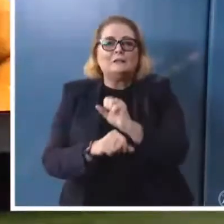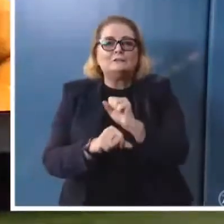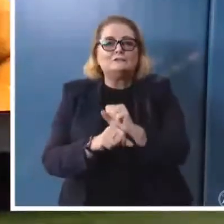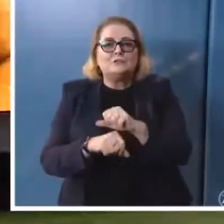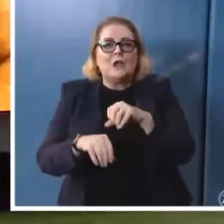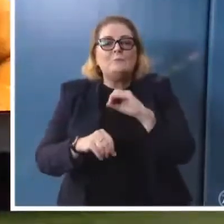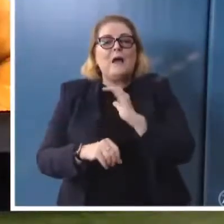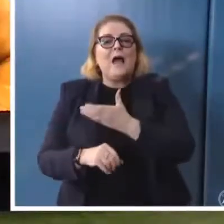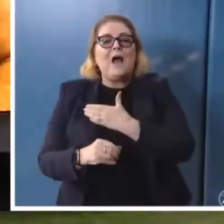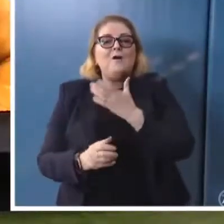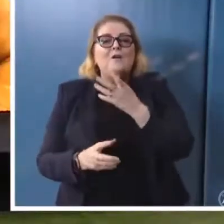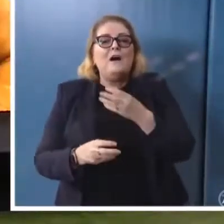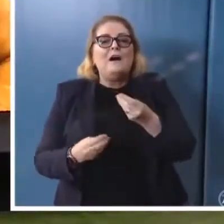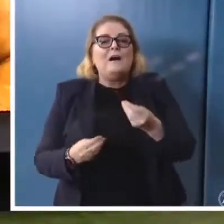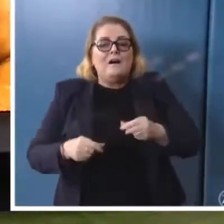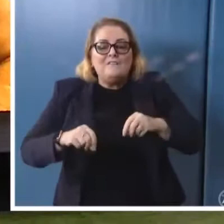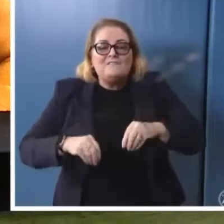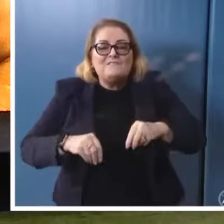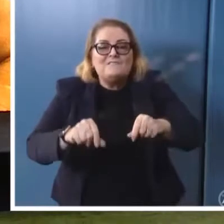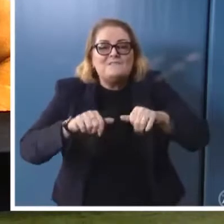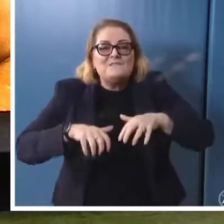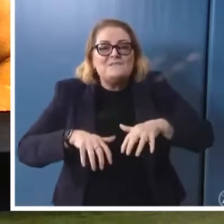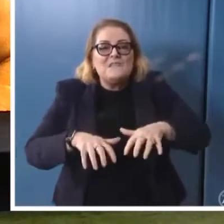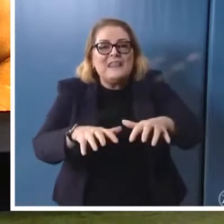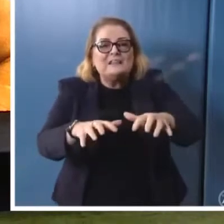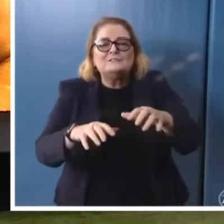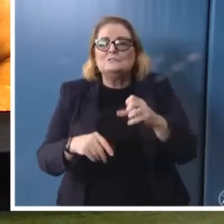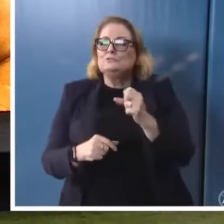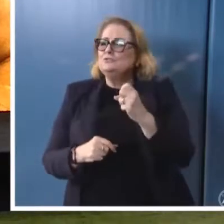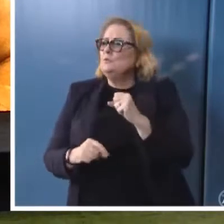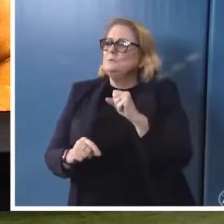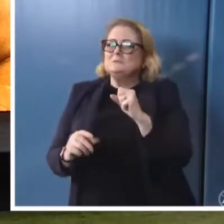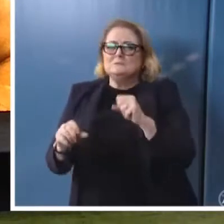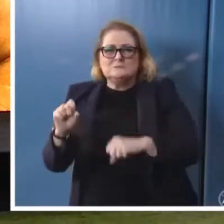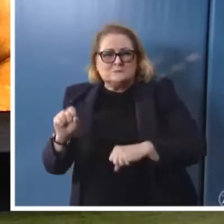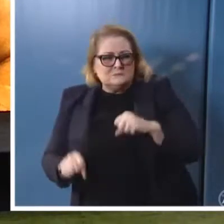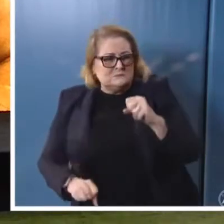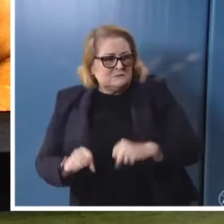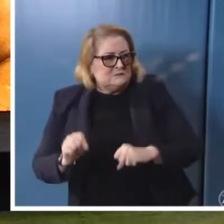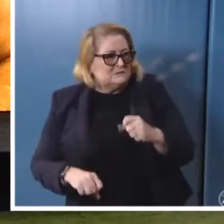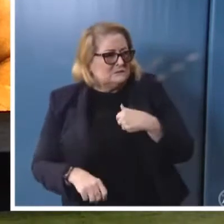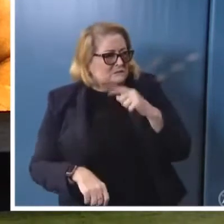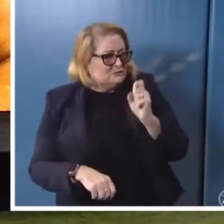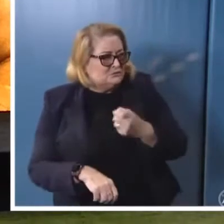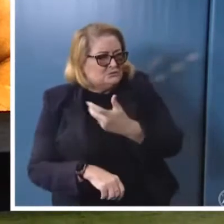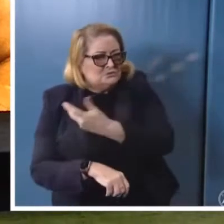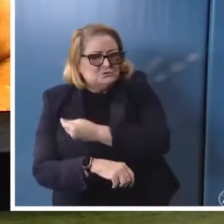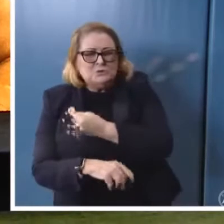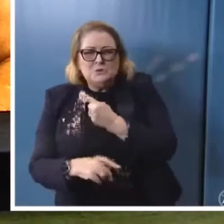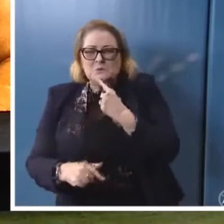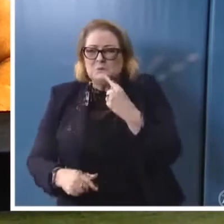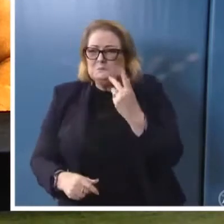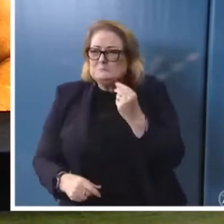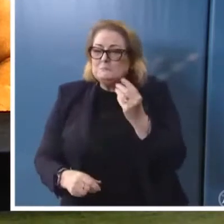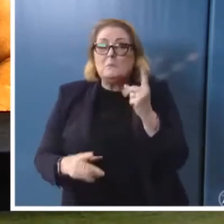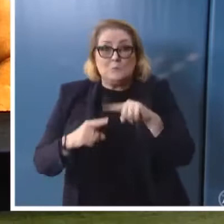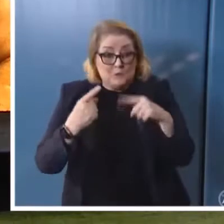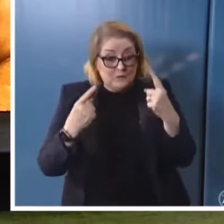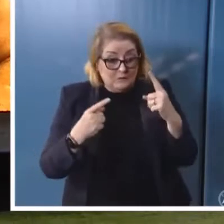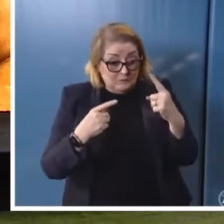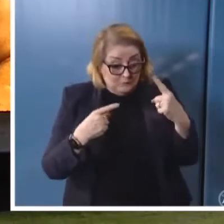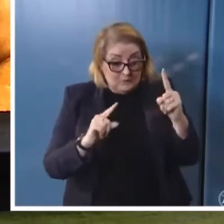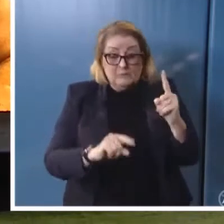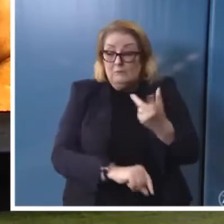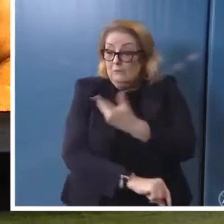You know, Maria said she was unsure, she was uncertain about getting vaccinated. But after she received her shots, she's